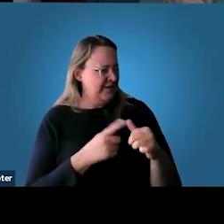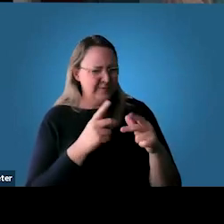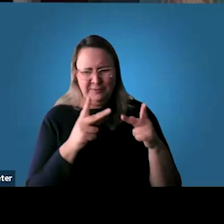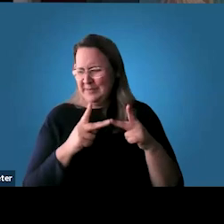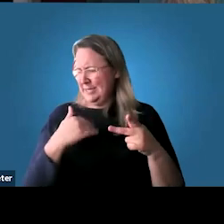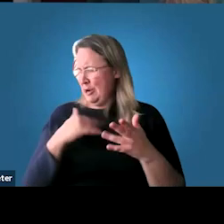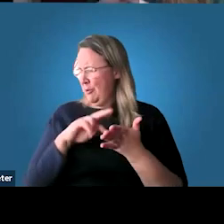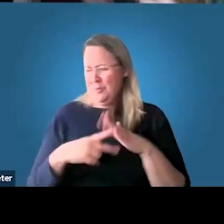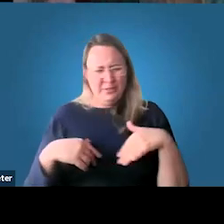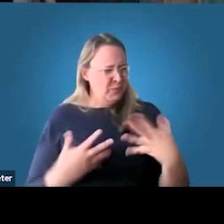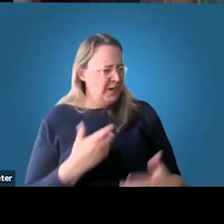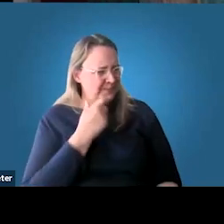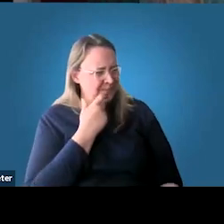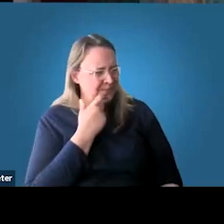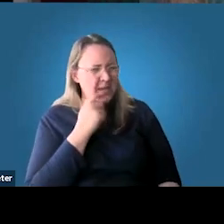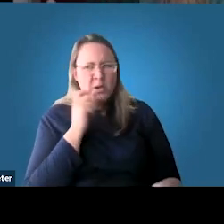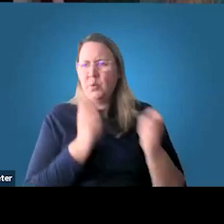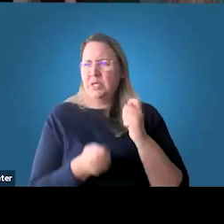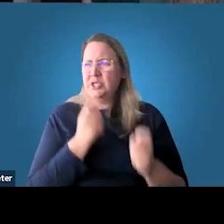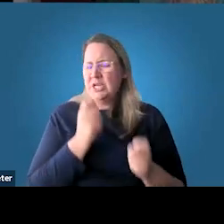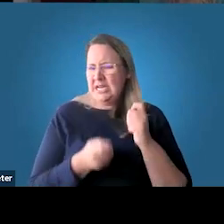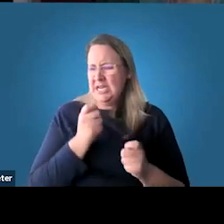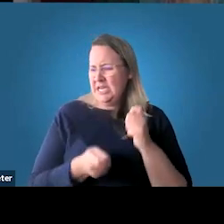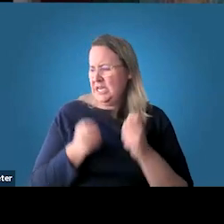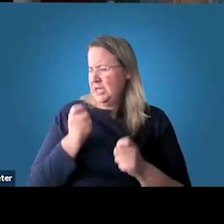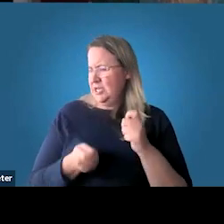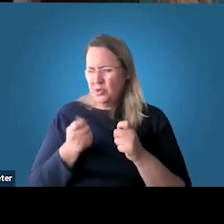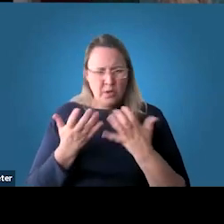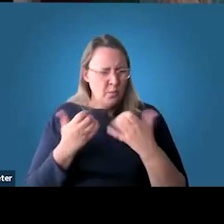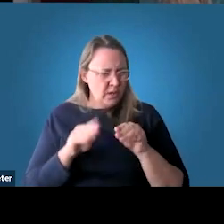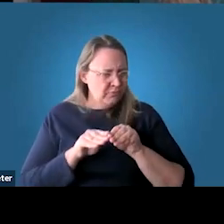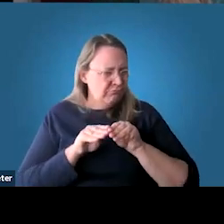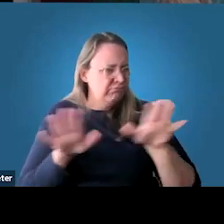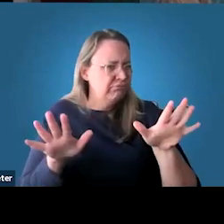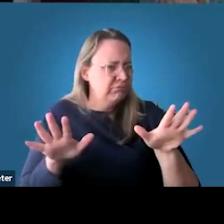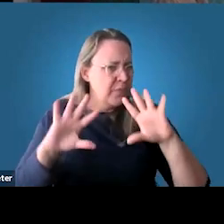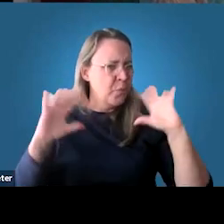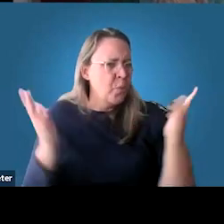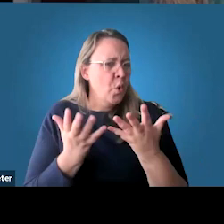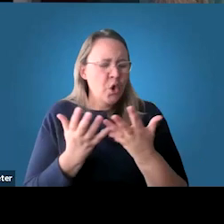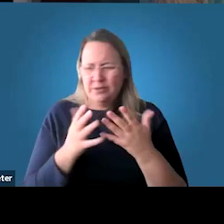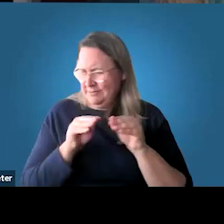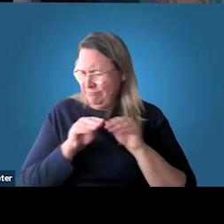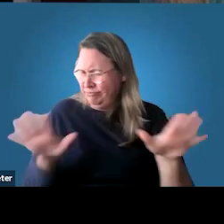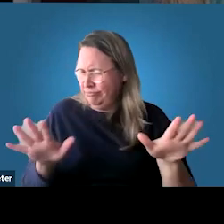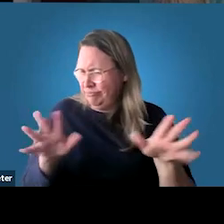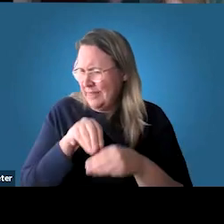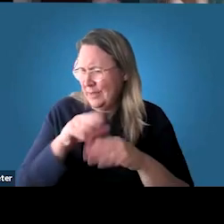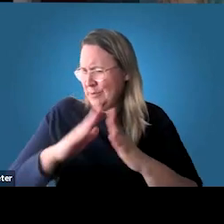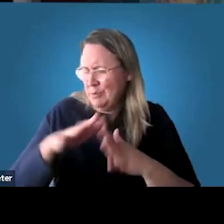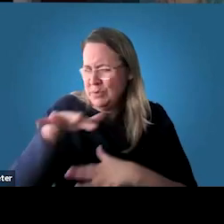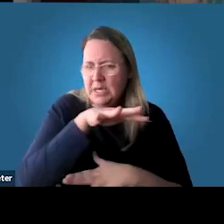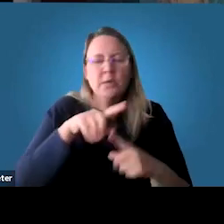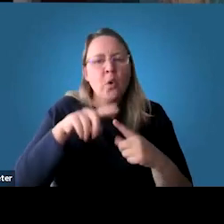our purpose? What change are we trying to bring about in the world or in our communities? what values or